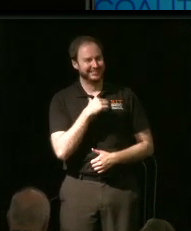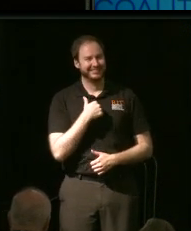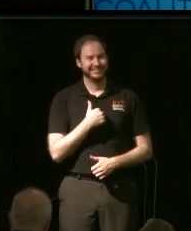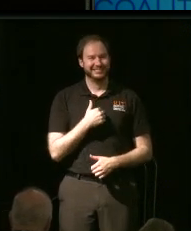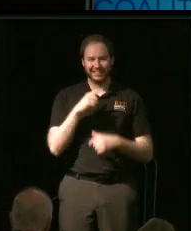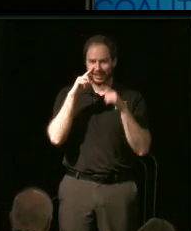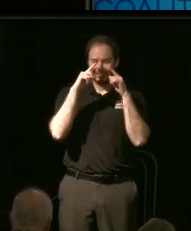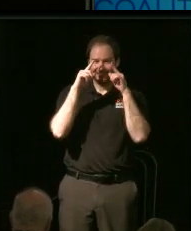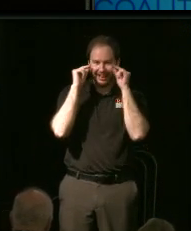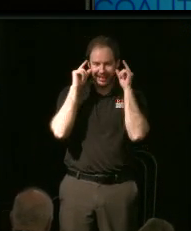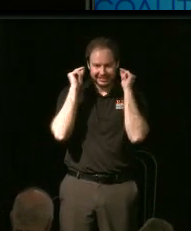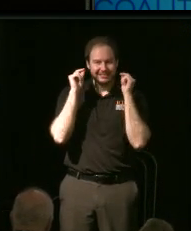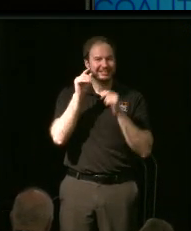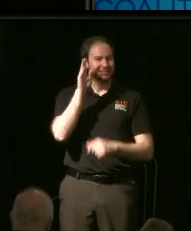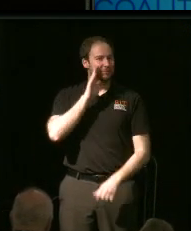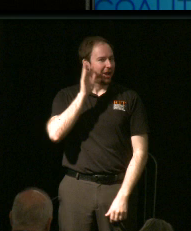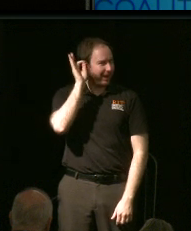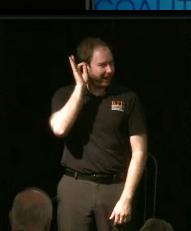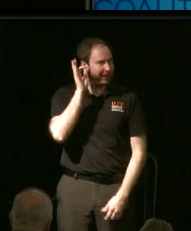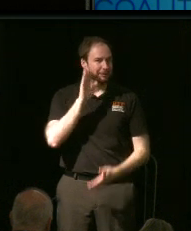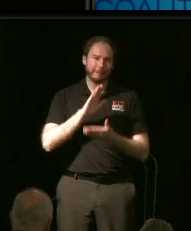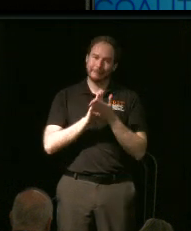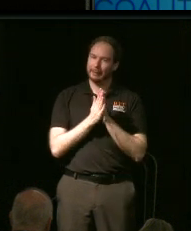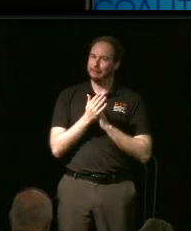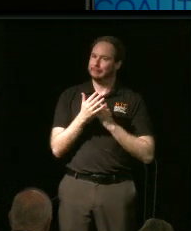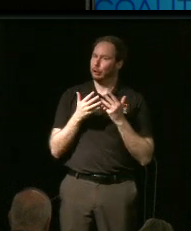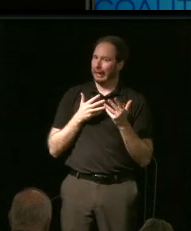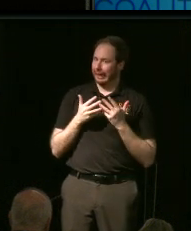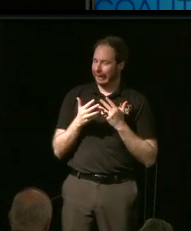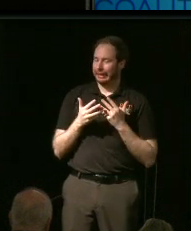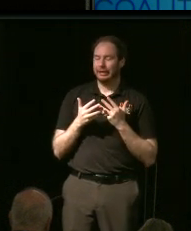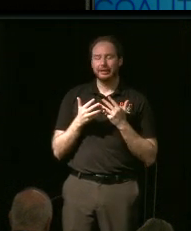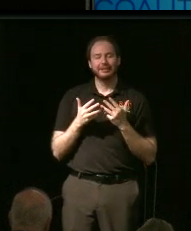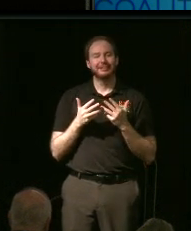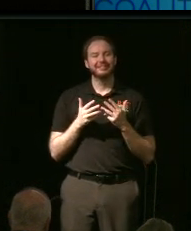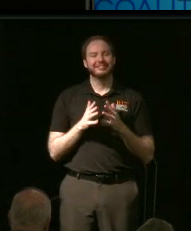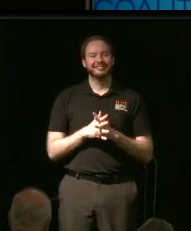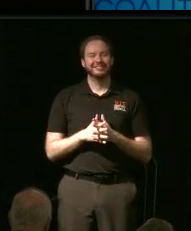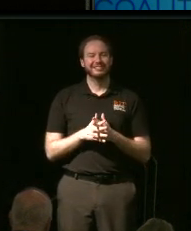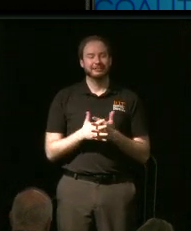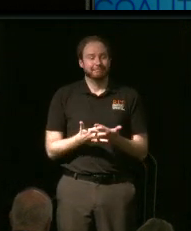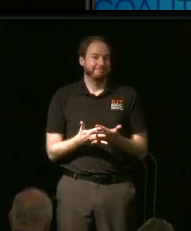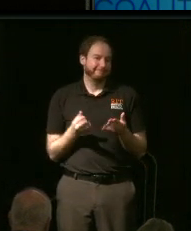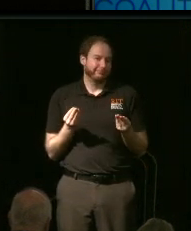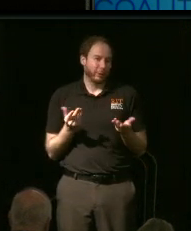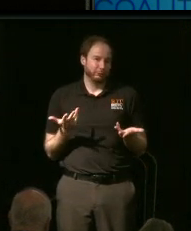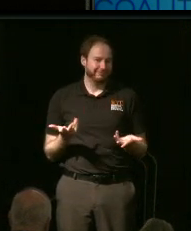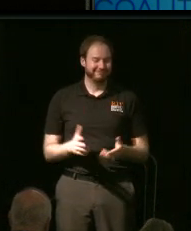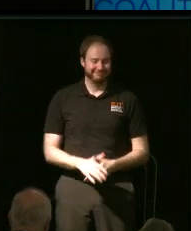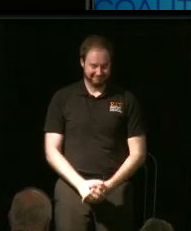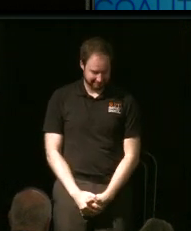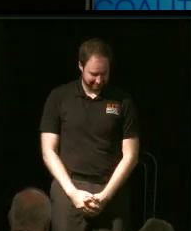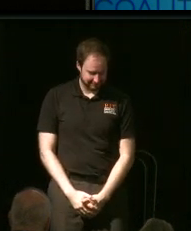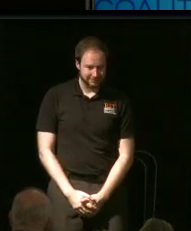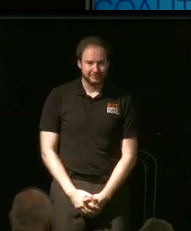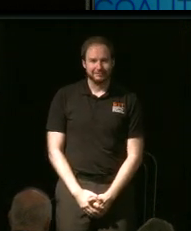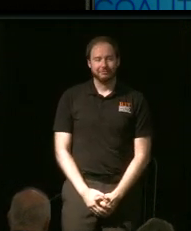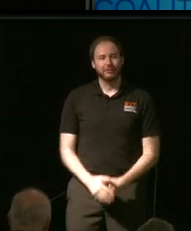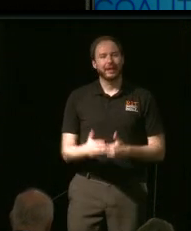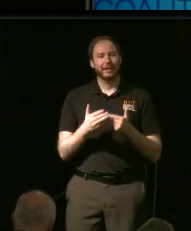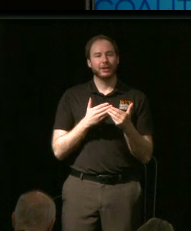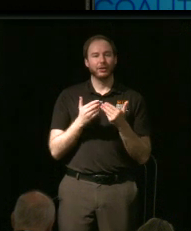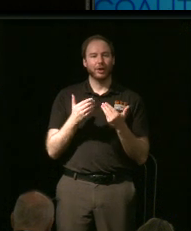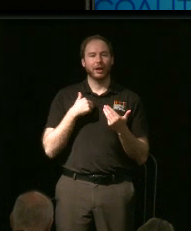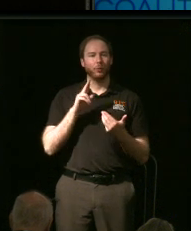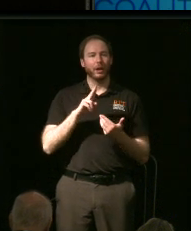with glasses and brown hair that's going gray, and what can you do, right? And I'm